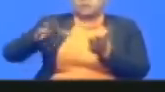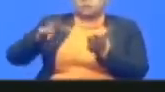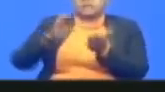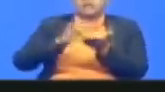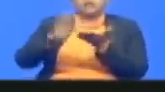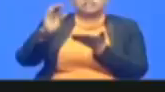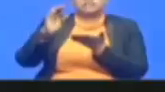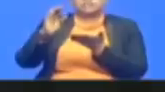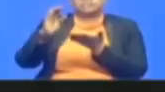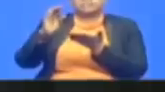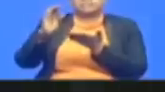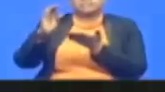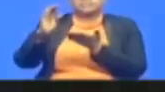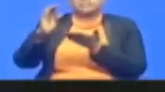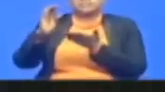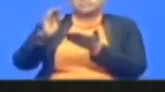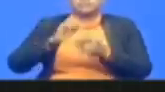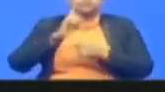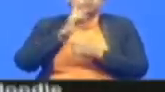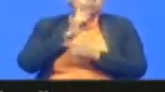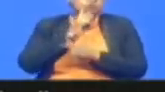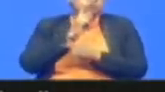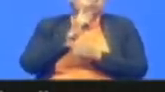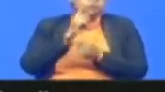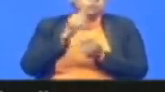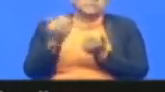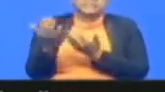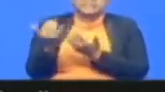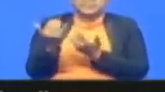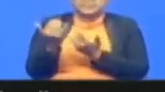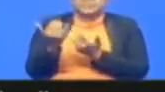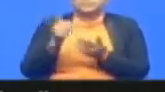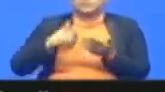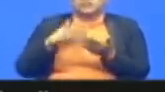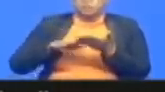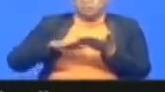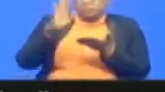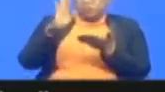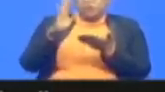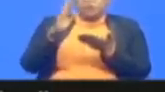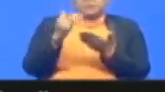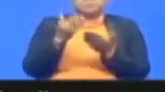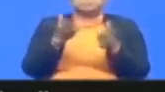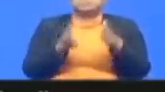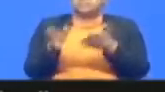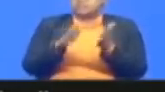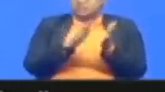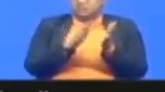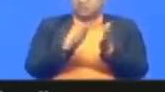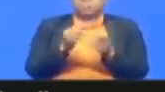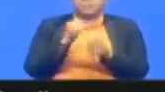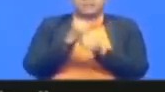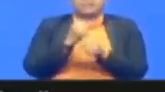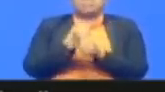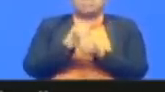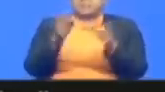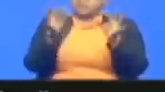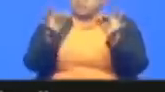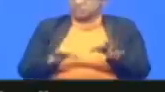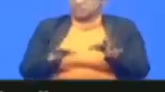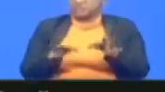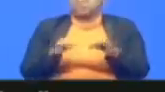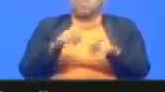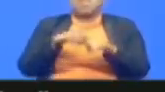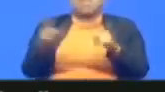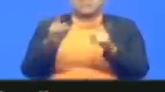the medium-term debt. Tomorrow we anticipate that there are potentially more tax measures to be rolled out by the National Treasury, but the Cabinet Secretary is of